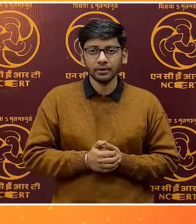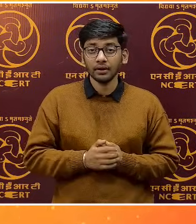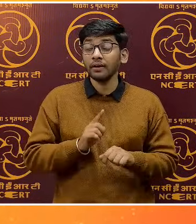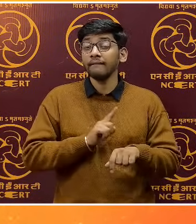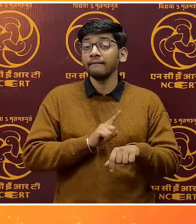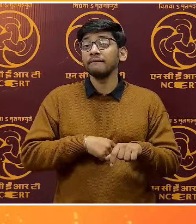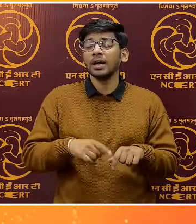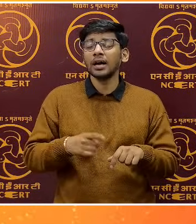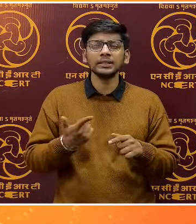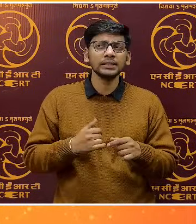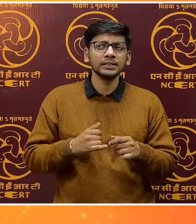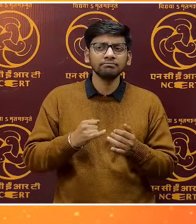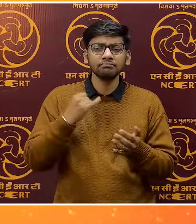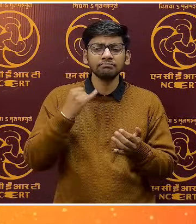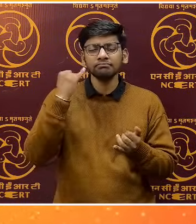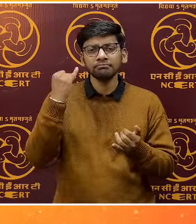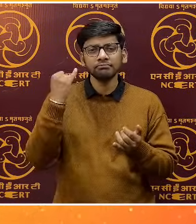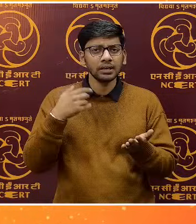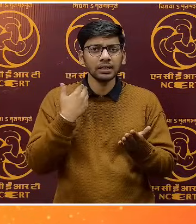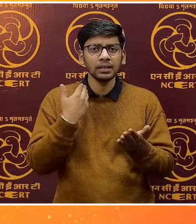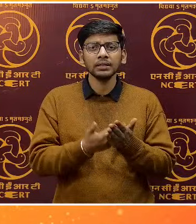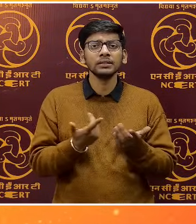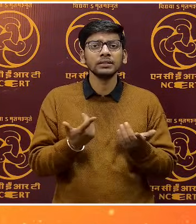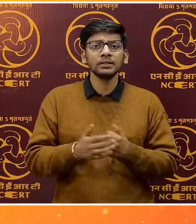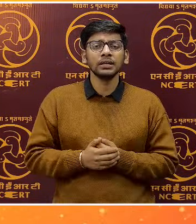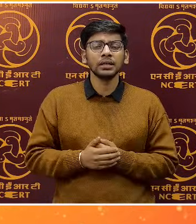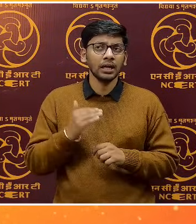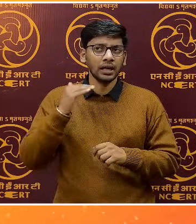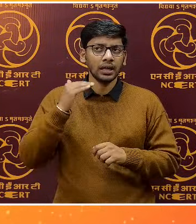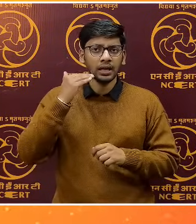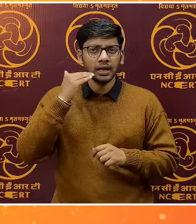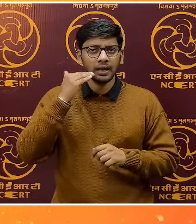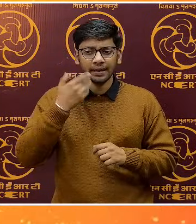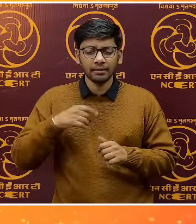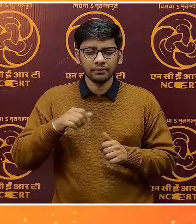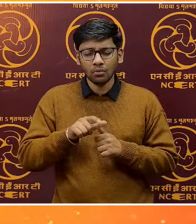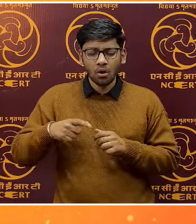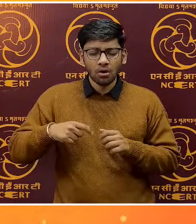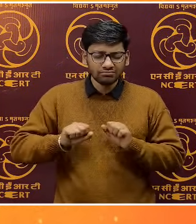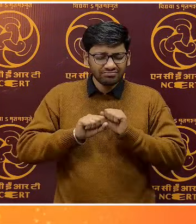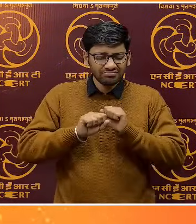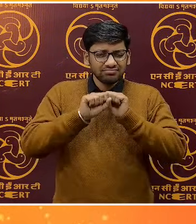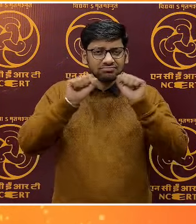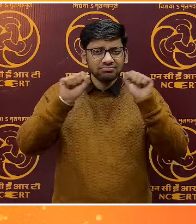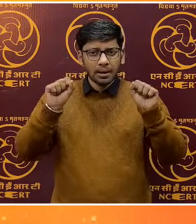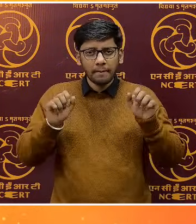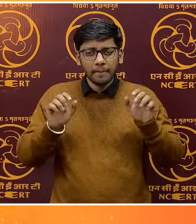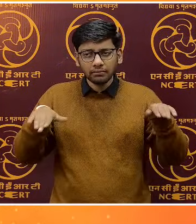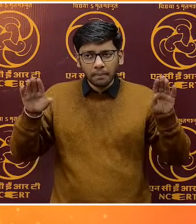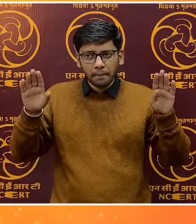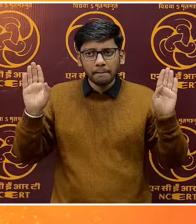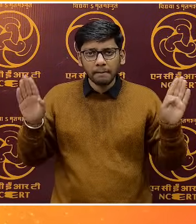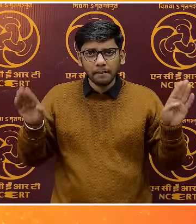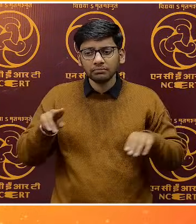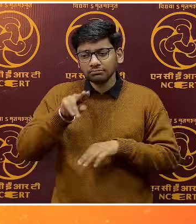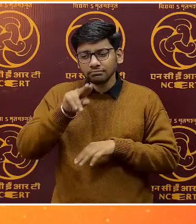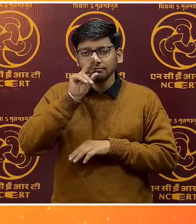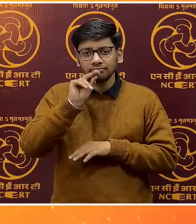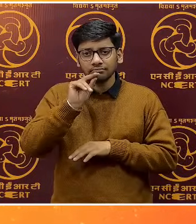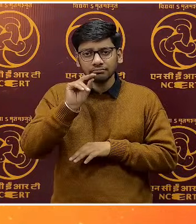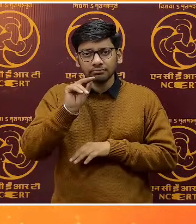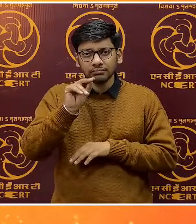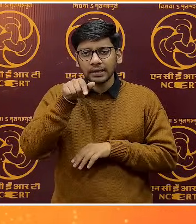first hint: when we all get up, the sun also comes out and the birds start chirping.